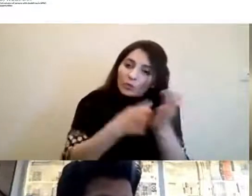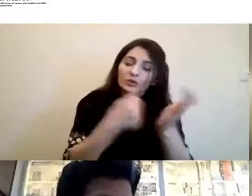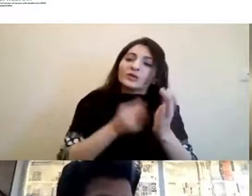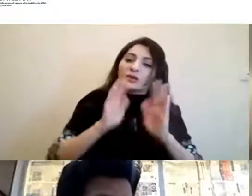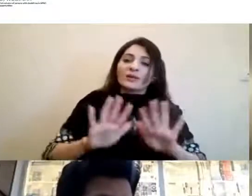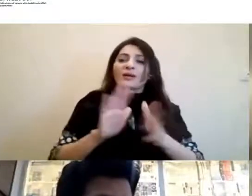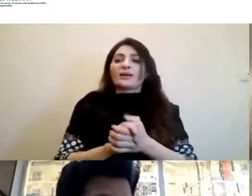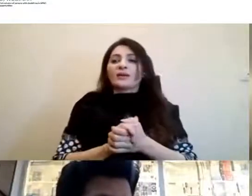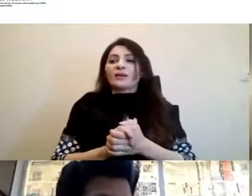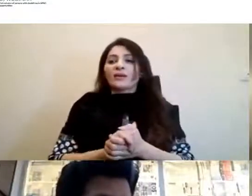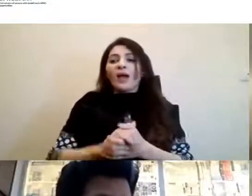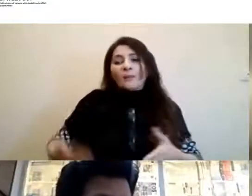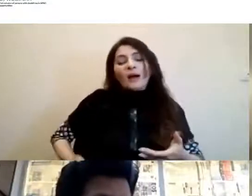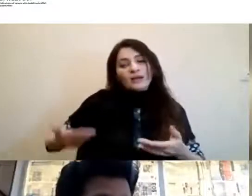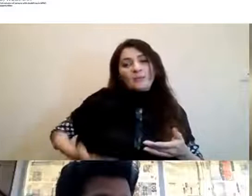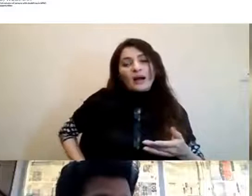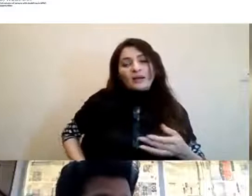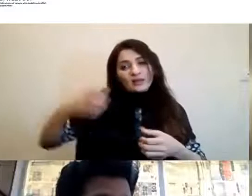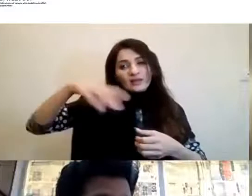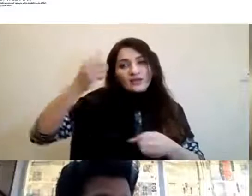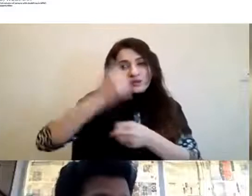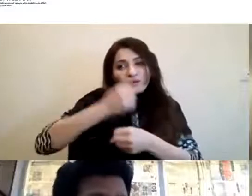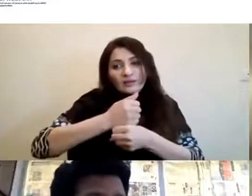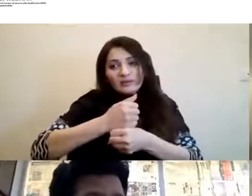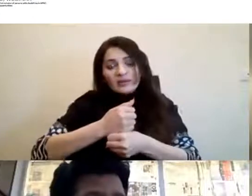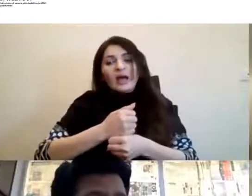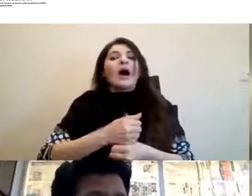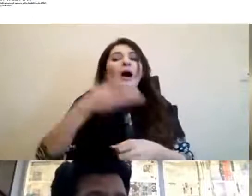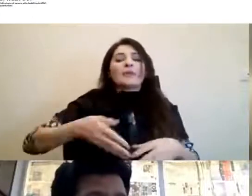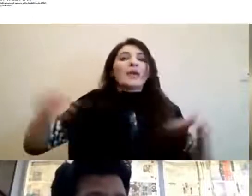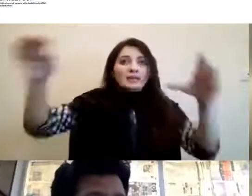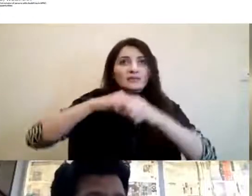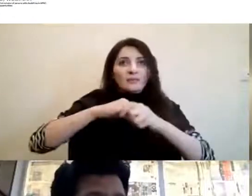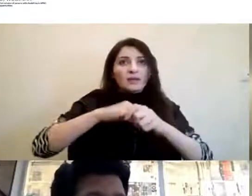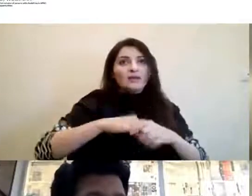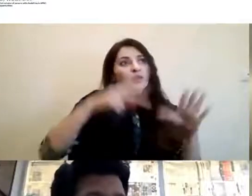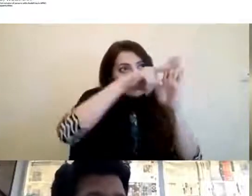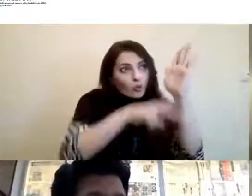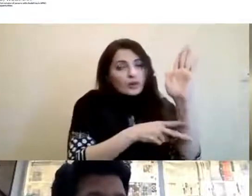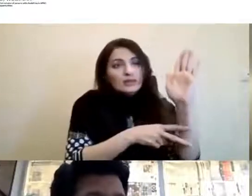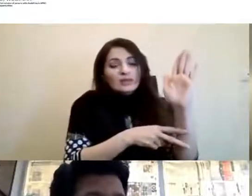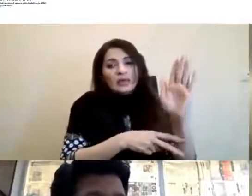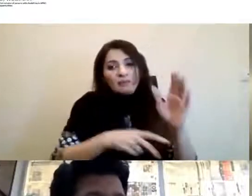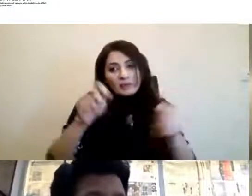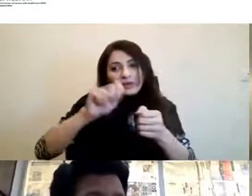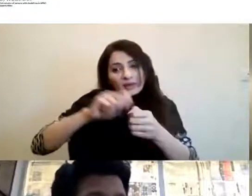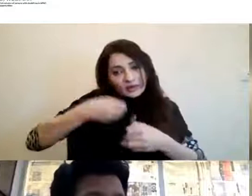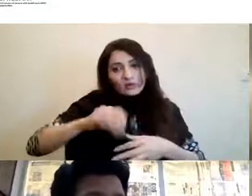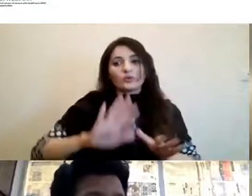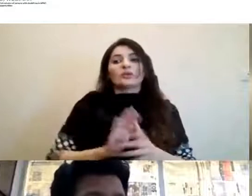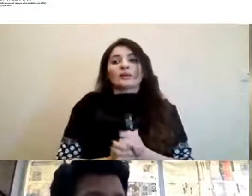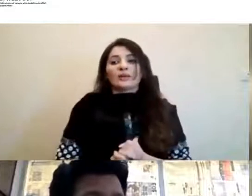Finally, Bangladesh government are drafting a national web accessibility policy. I am requesting friends and colleagues, you can collaborate with us. Thank